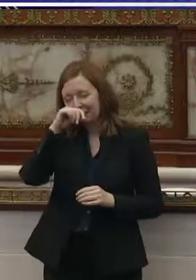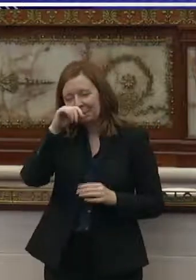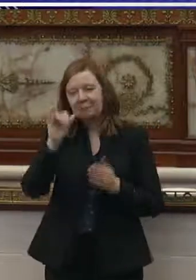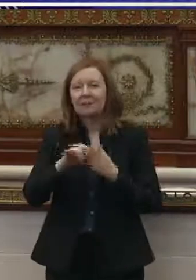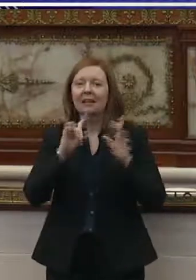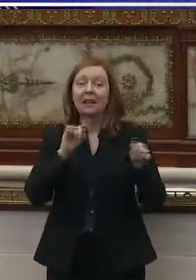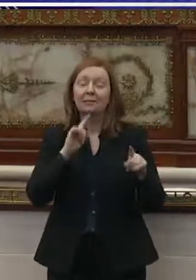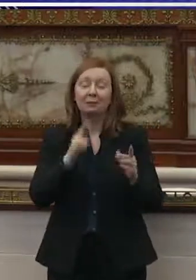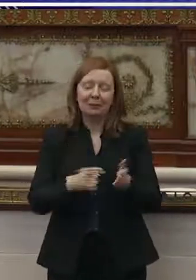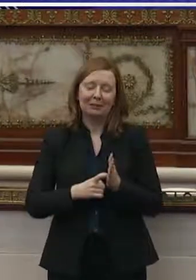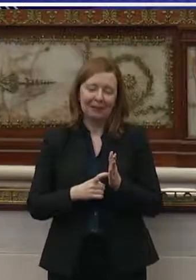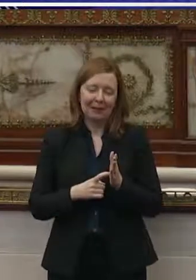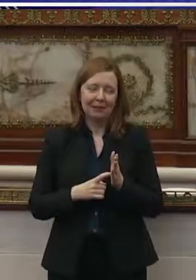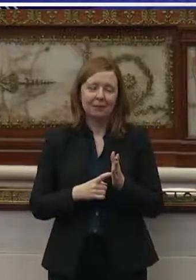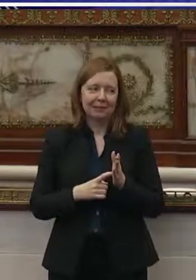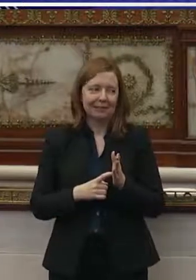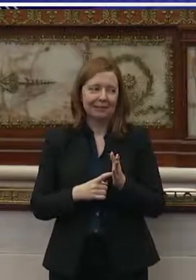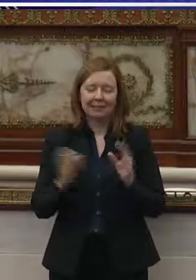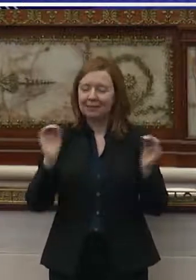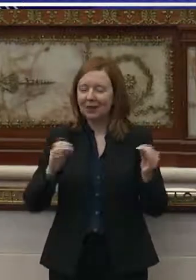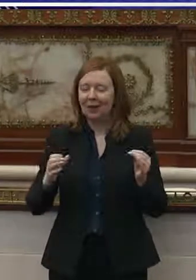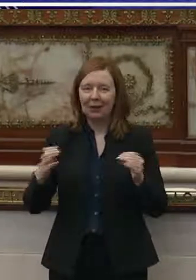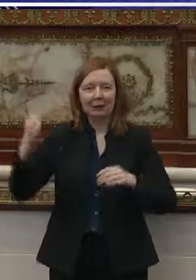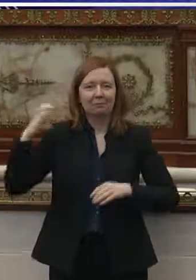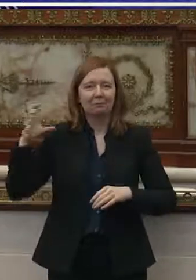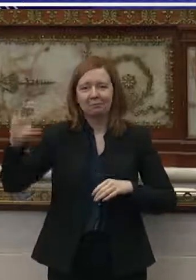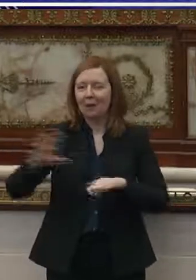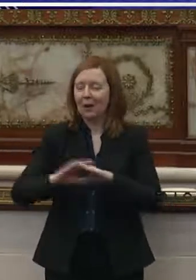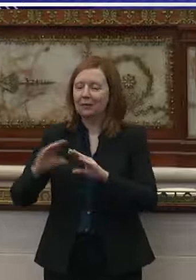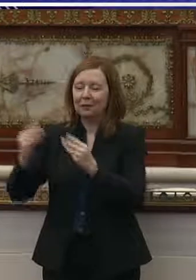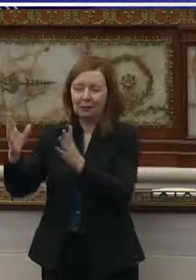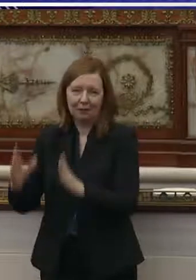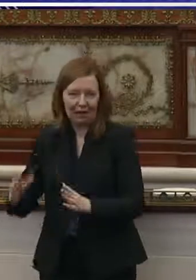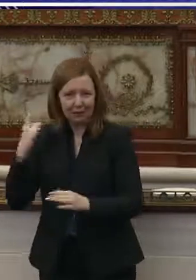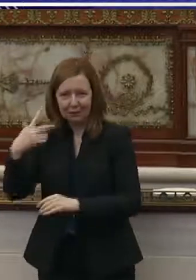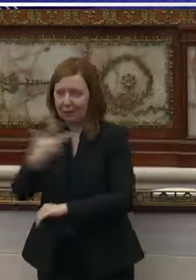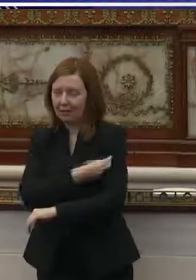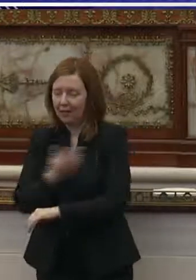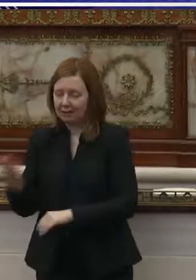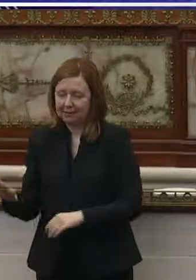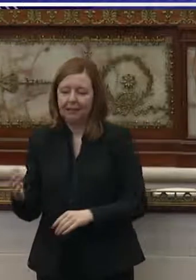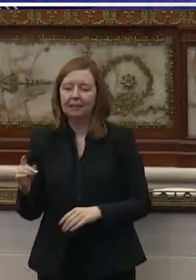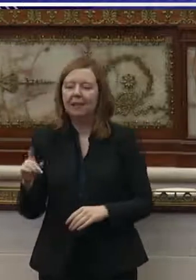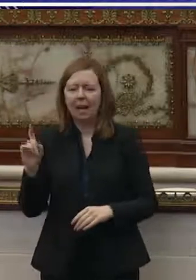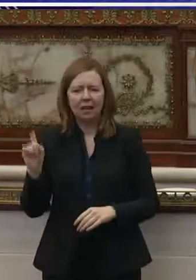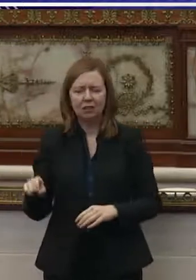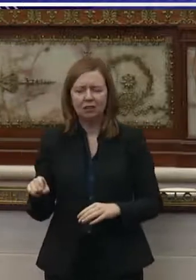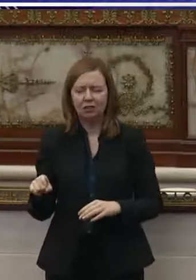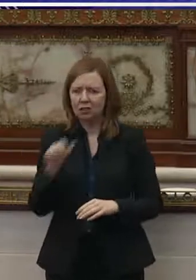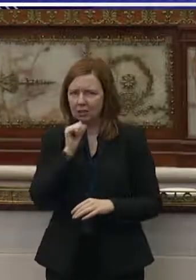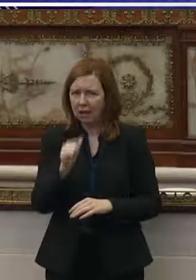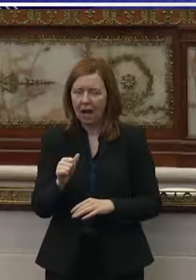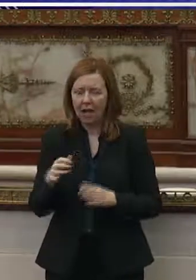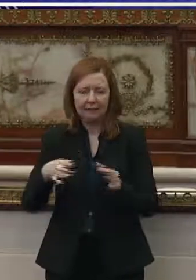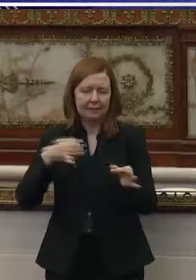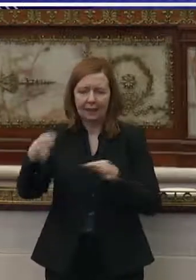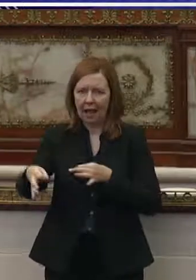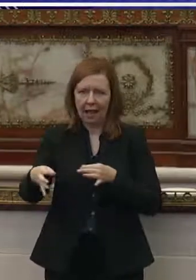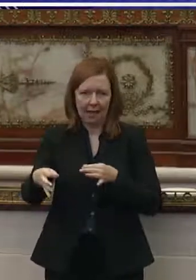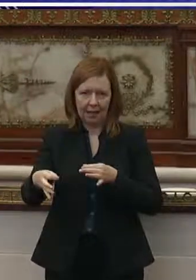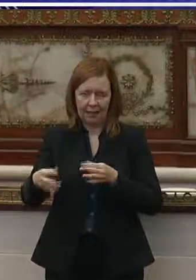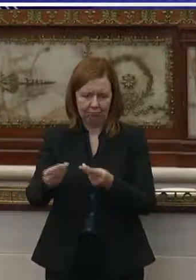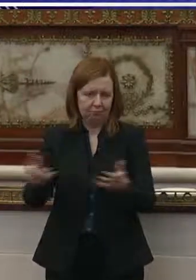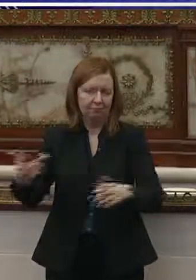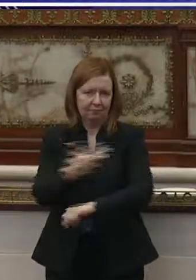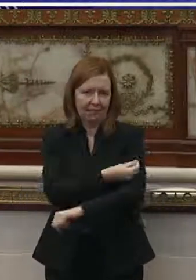reporting requirement places no additional burden on the providers of vaccines and should in no way delay the administering